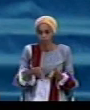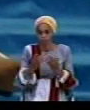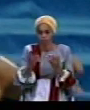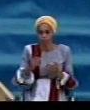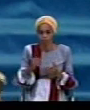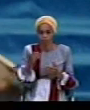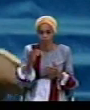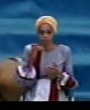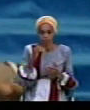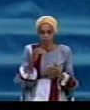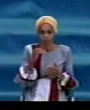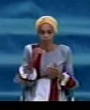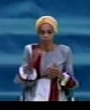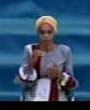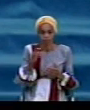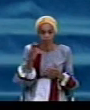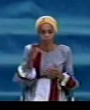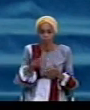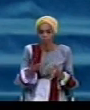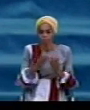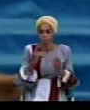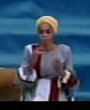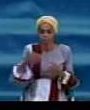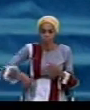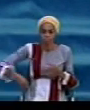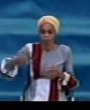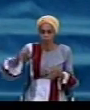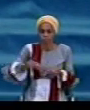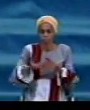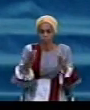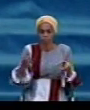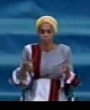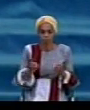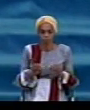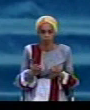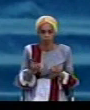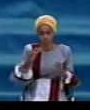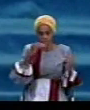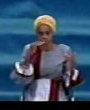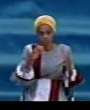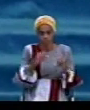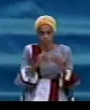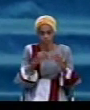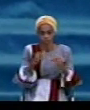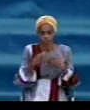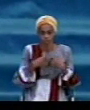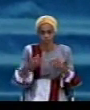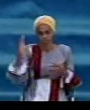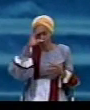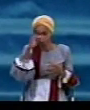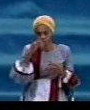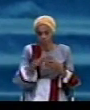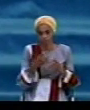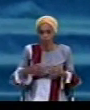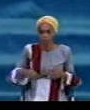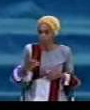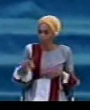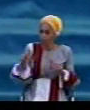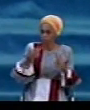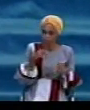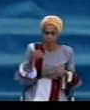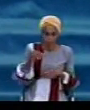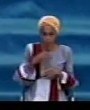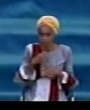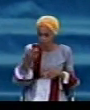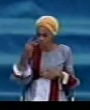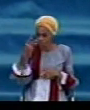phone is, your bag is open. Hope nothing has missed from your bag. So I just look at it, check my bag, and I saw